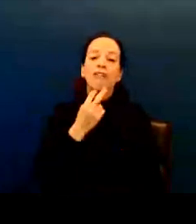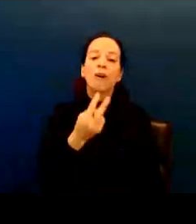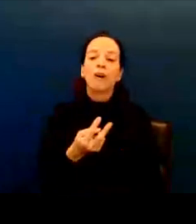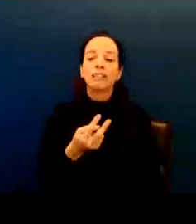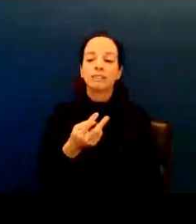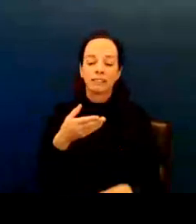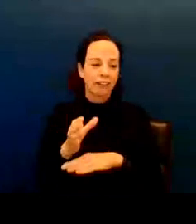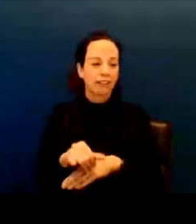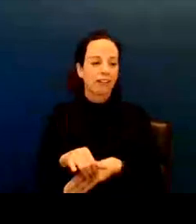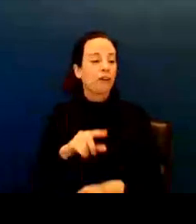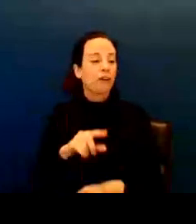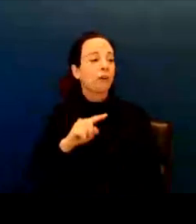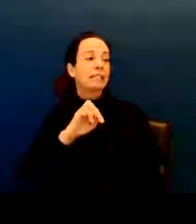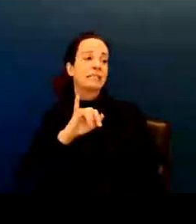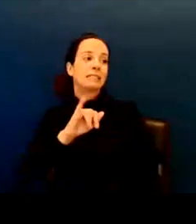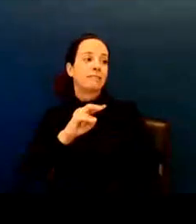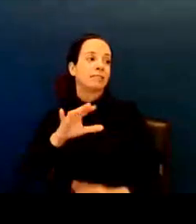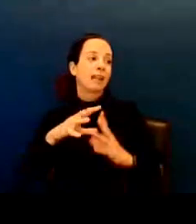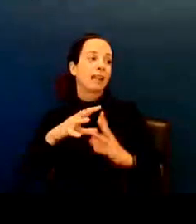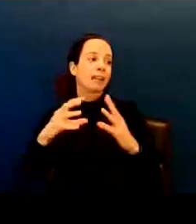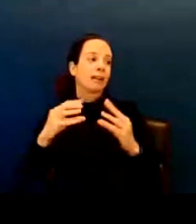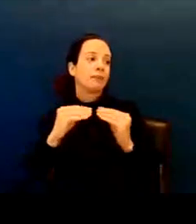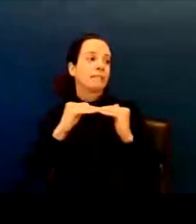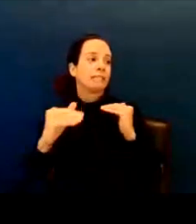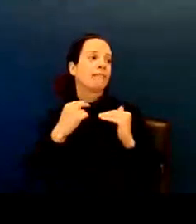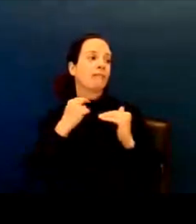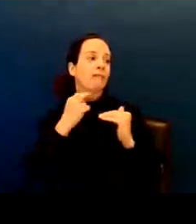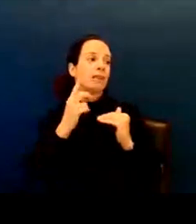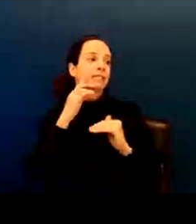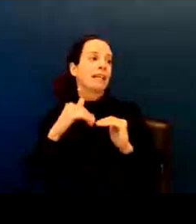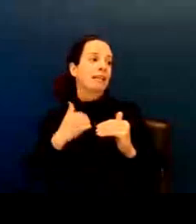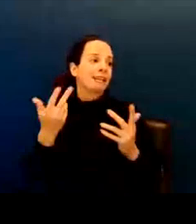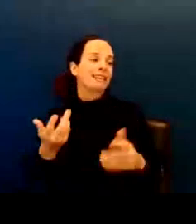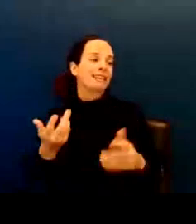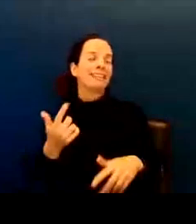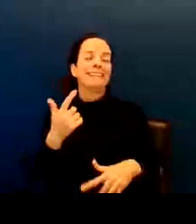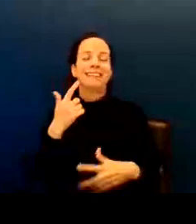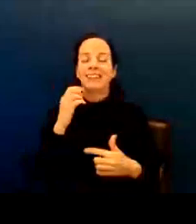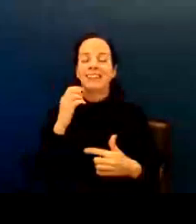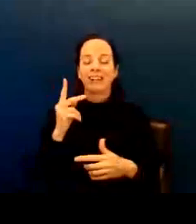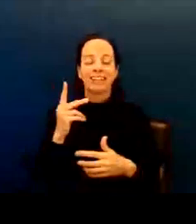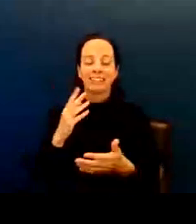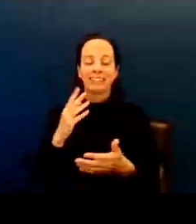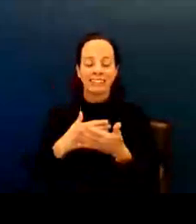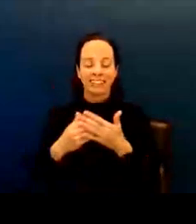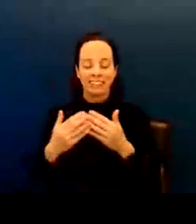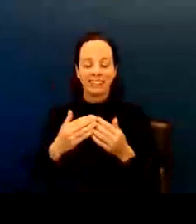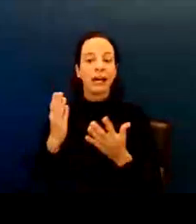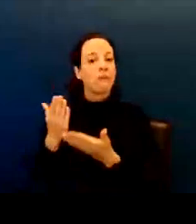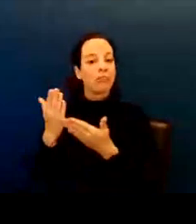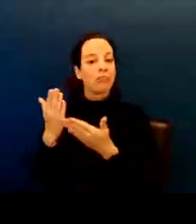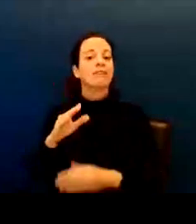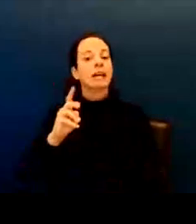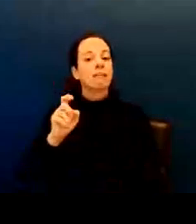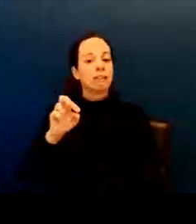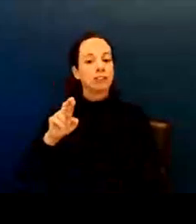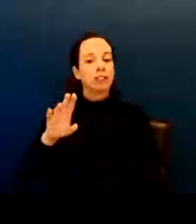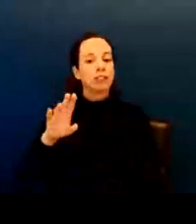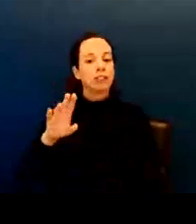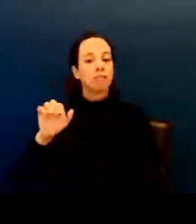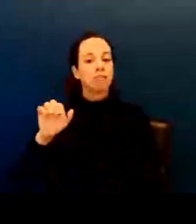stable. I take it as a compliment. All right, so moved by Commissioner Bradshaw, seconded by Vice Chair Falcon. All those